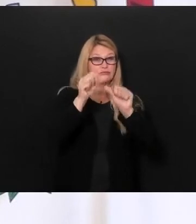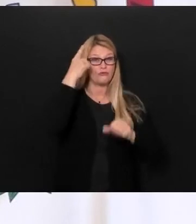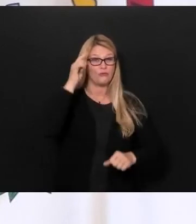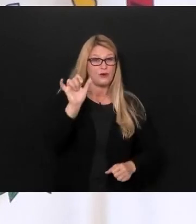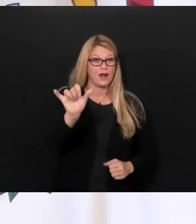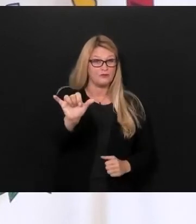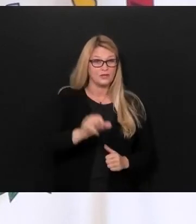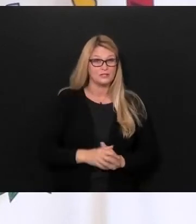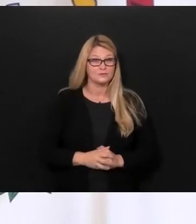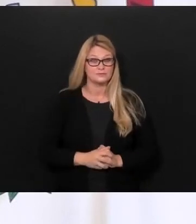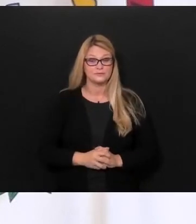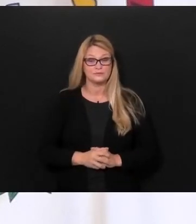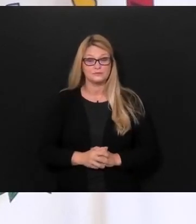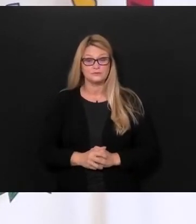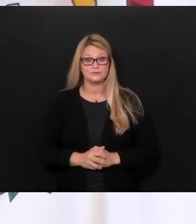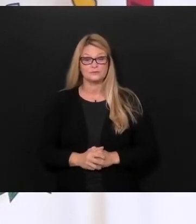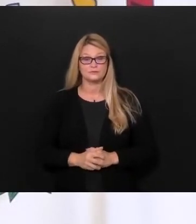ever.